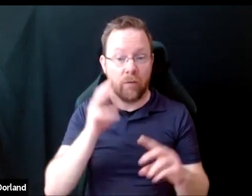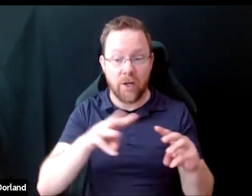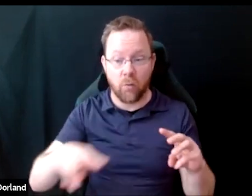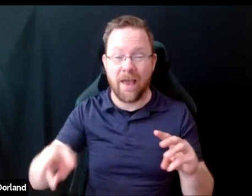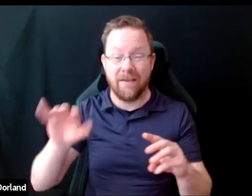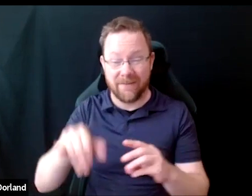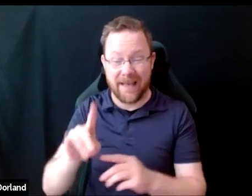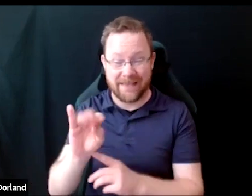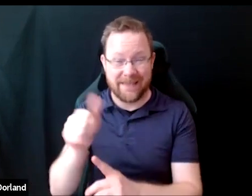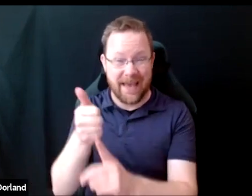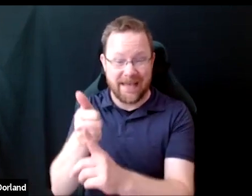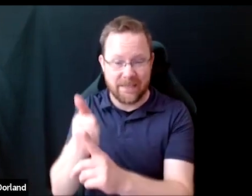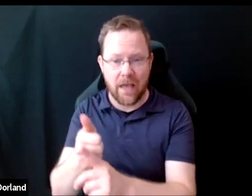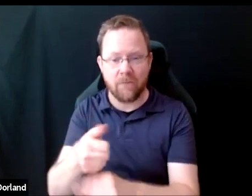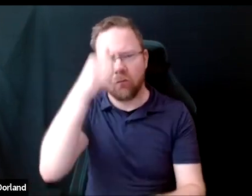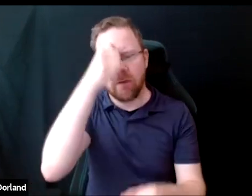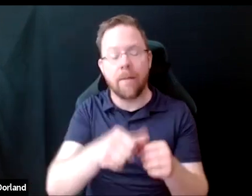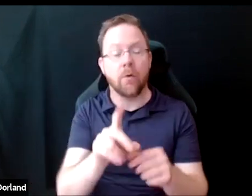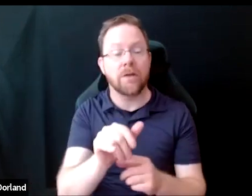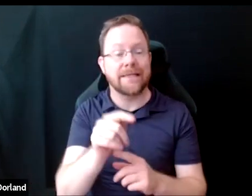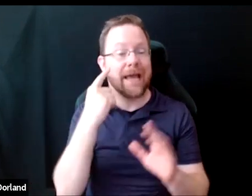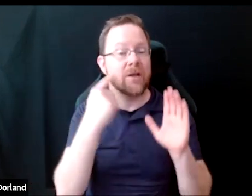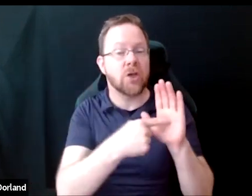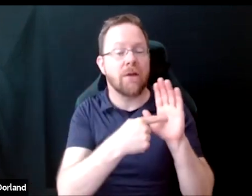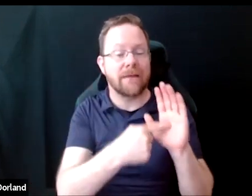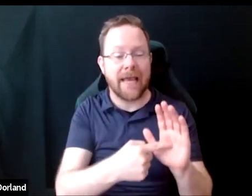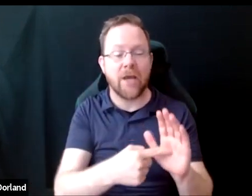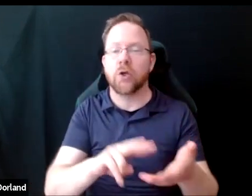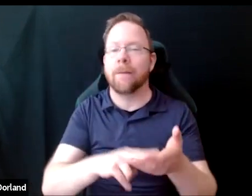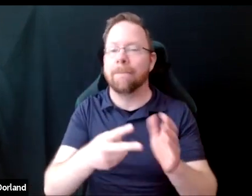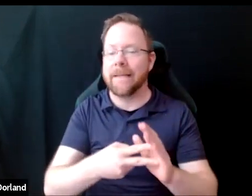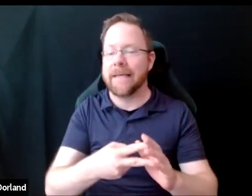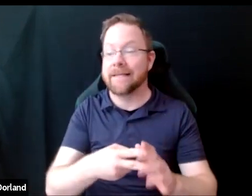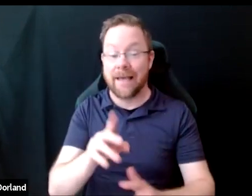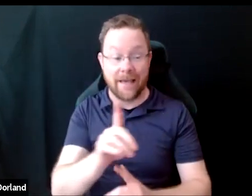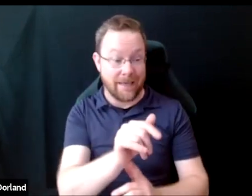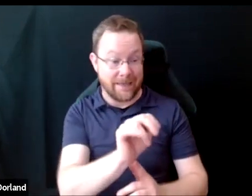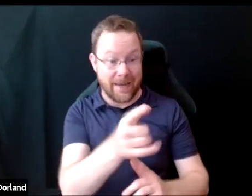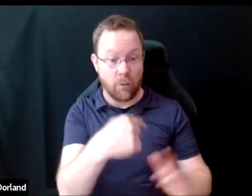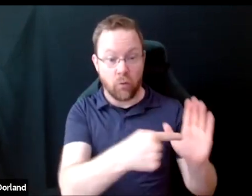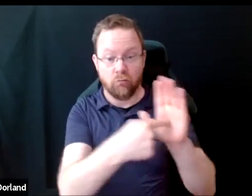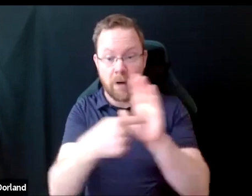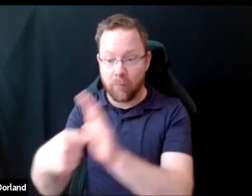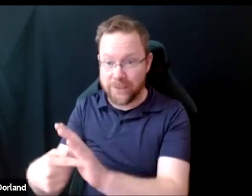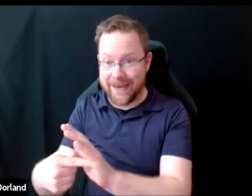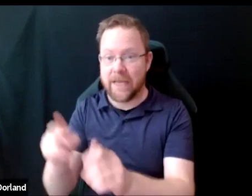data. So remember that data sonification is a representation of data as sound. But in